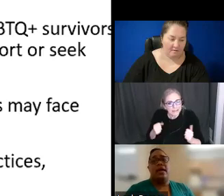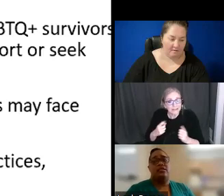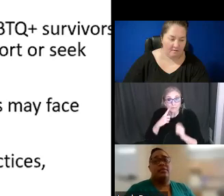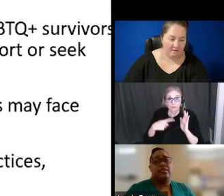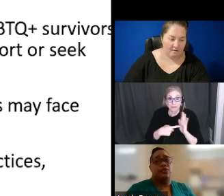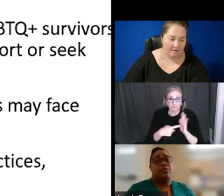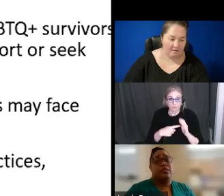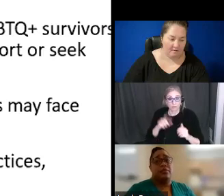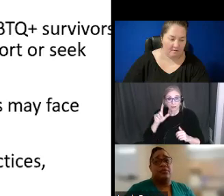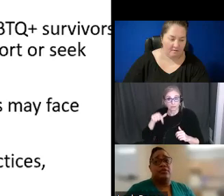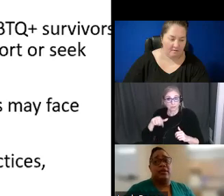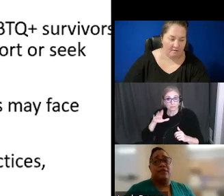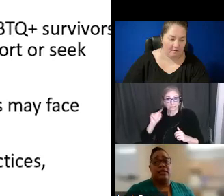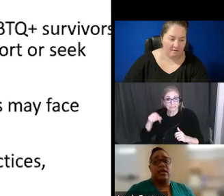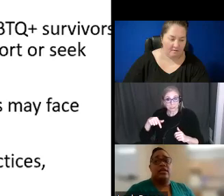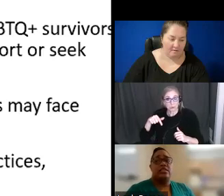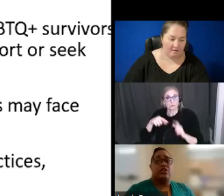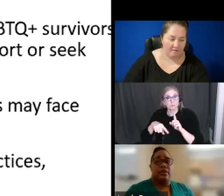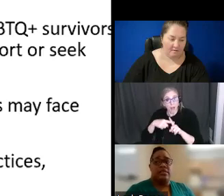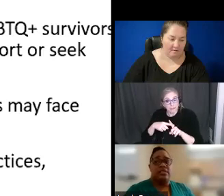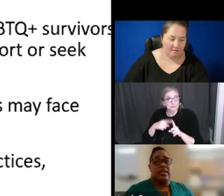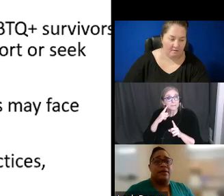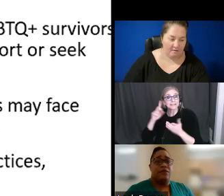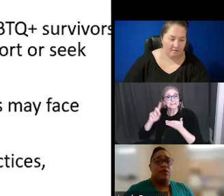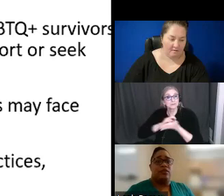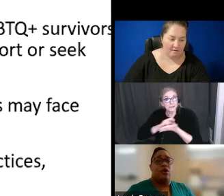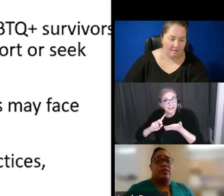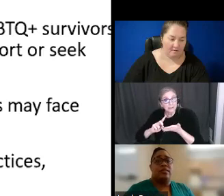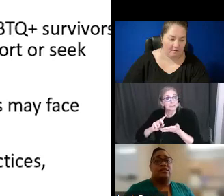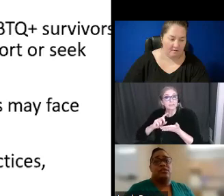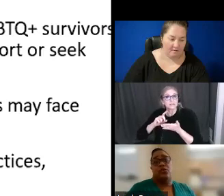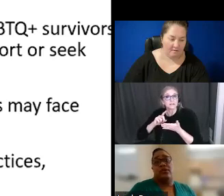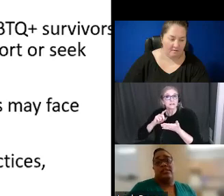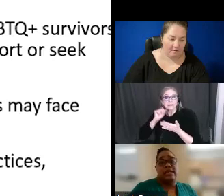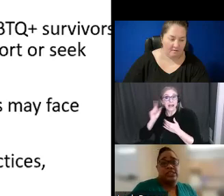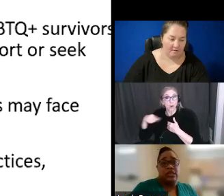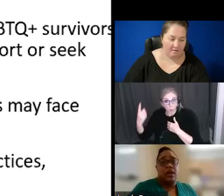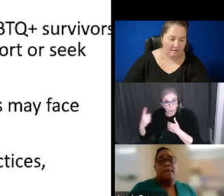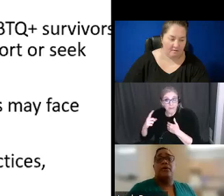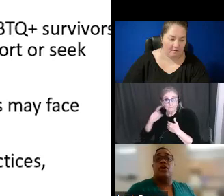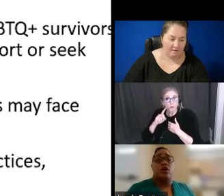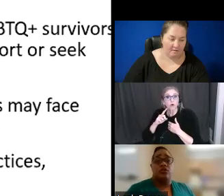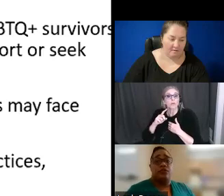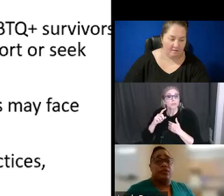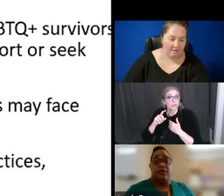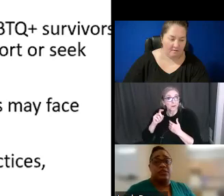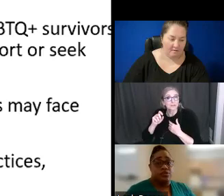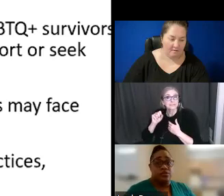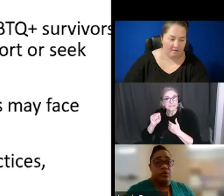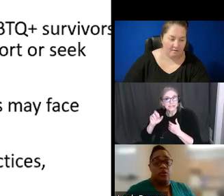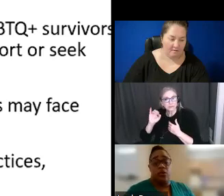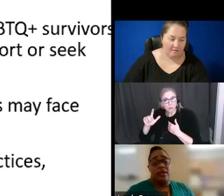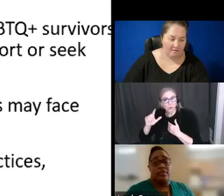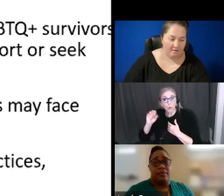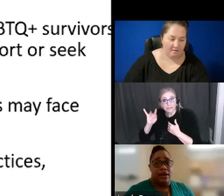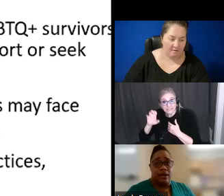example, LGBTQ plus members may face discrimination not for only their sexual orientation, but also for their